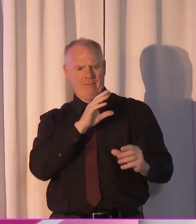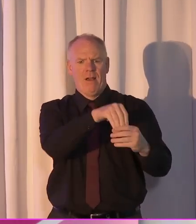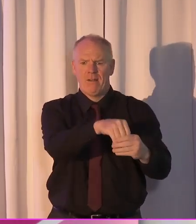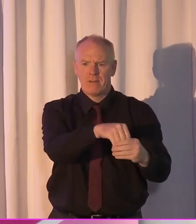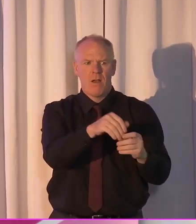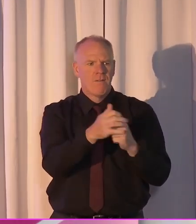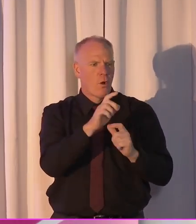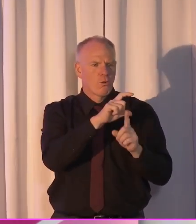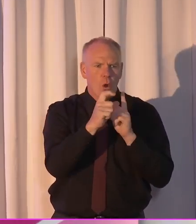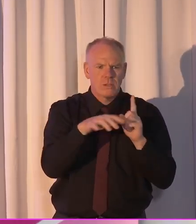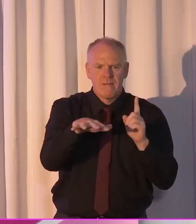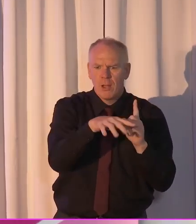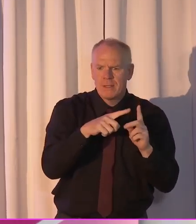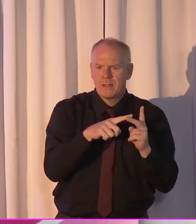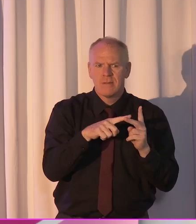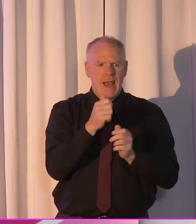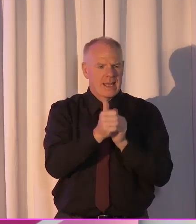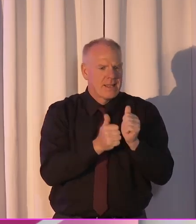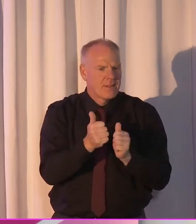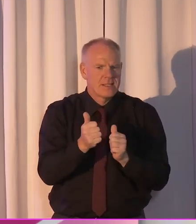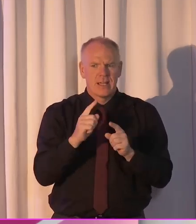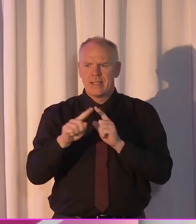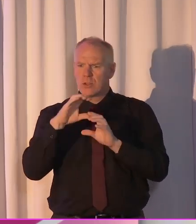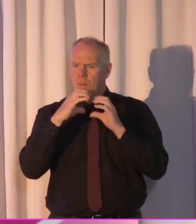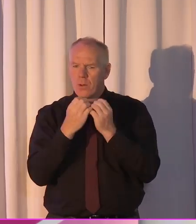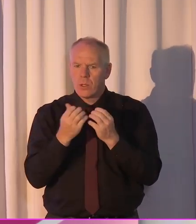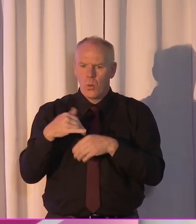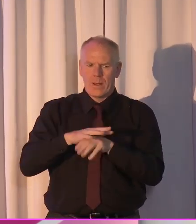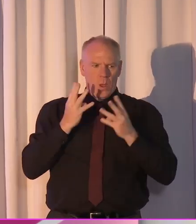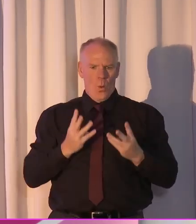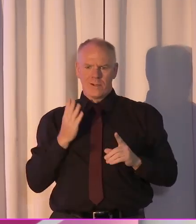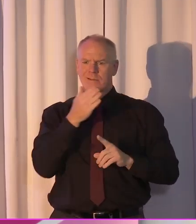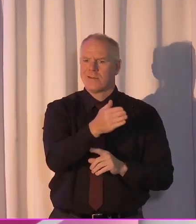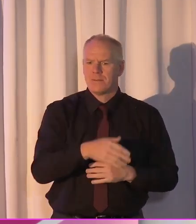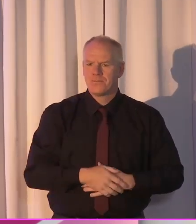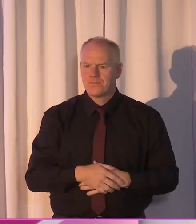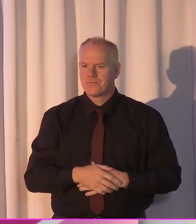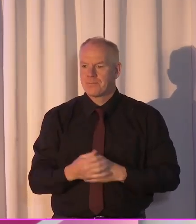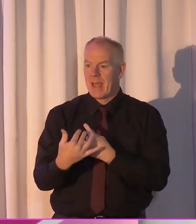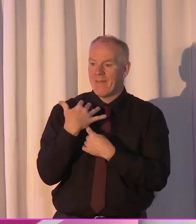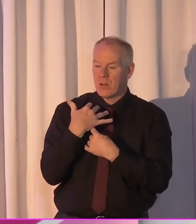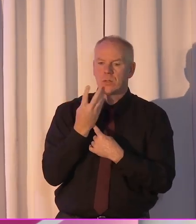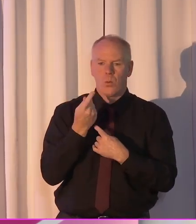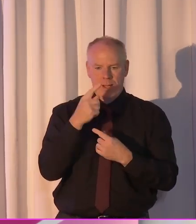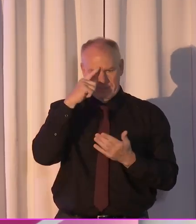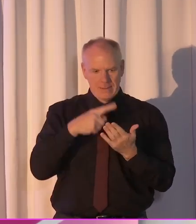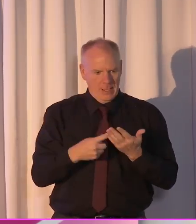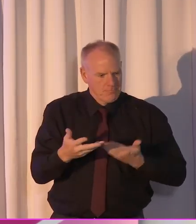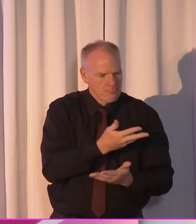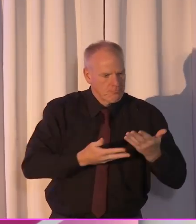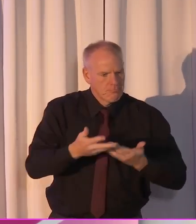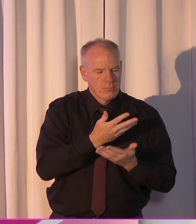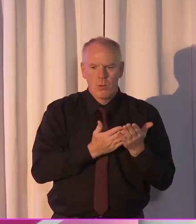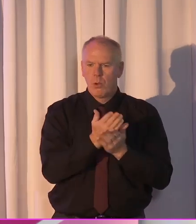participants in cultural spaces, activities, communities of their choosing. These inputs will continue to inform discussions